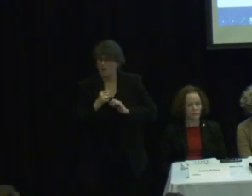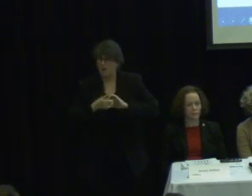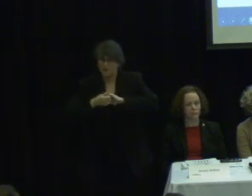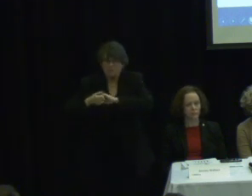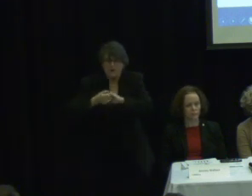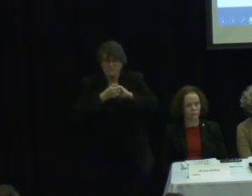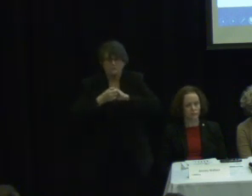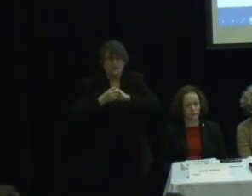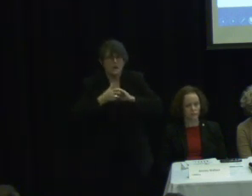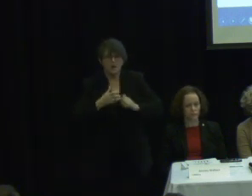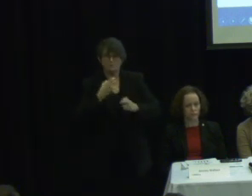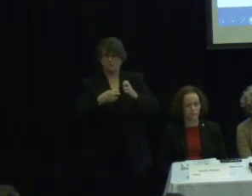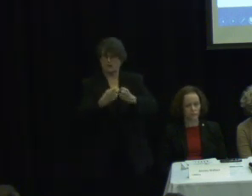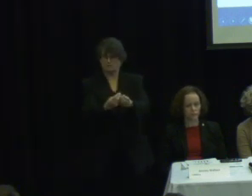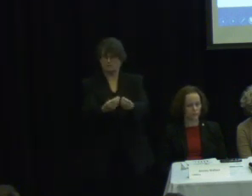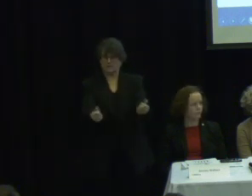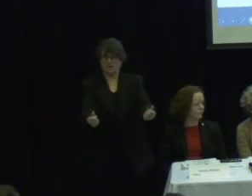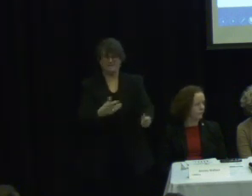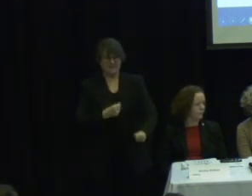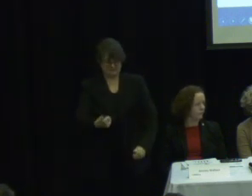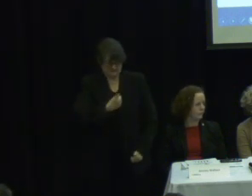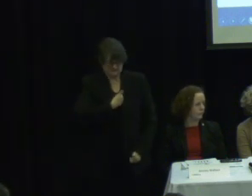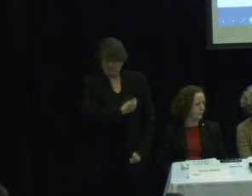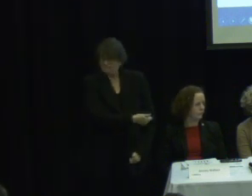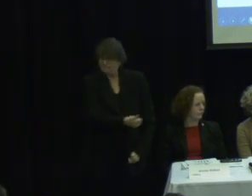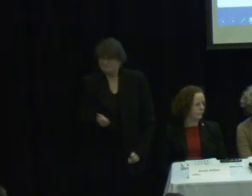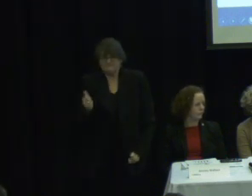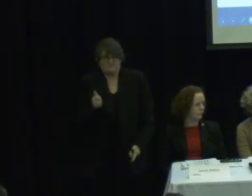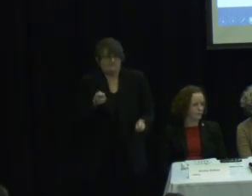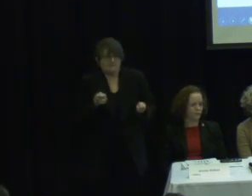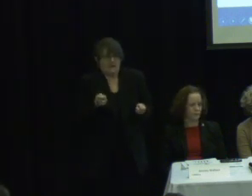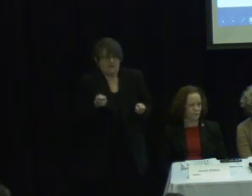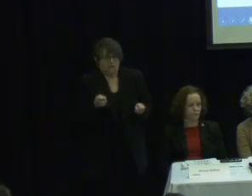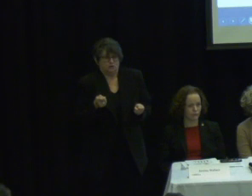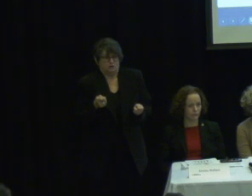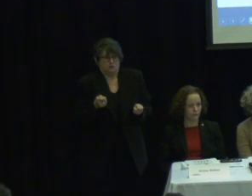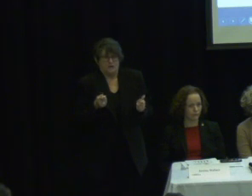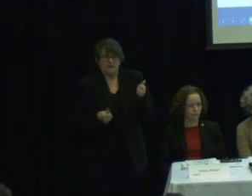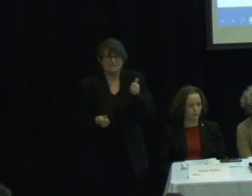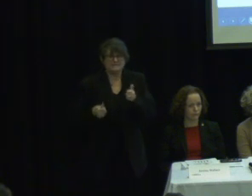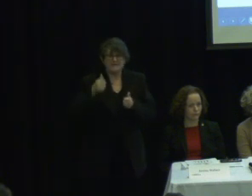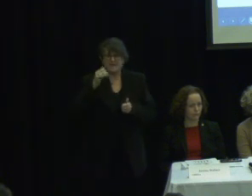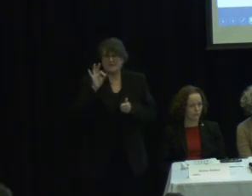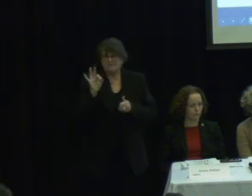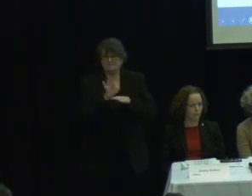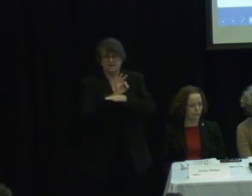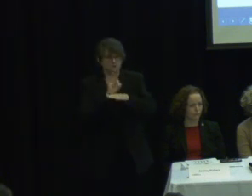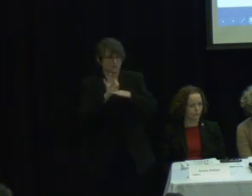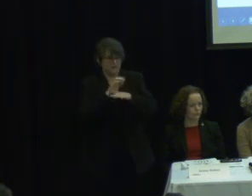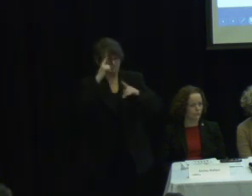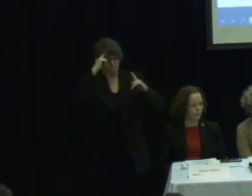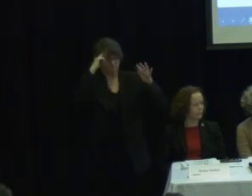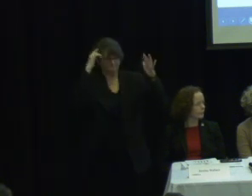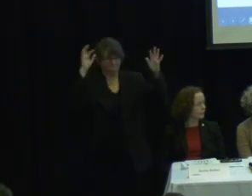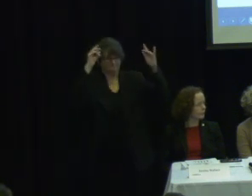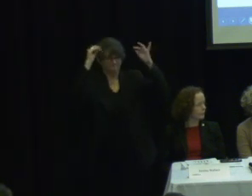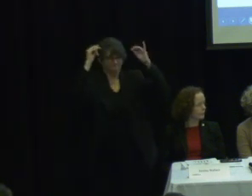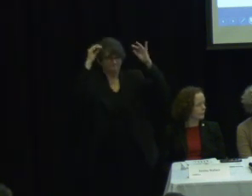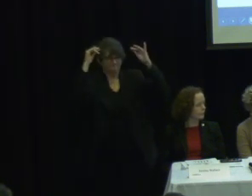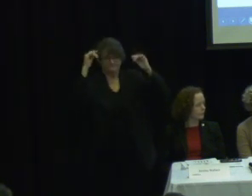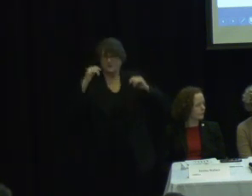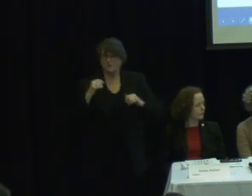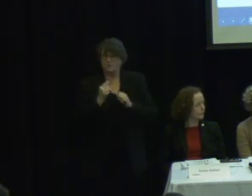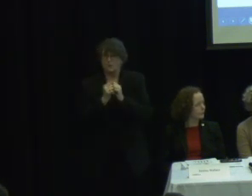and how to self-manage, called really kind of the executive function, the ability to get things done without constantly bothering